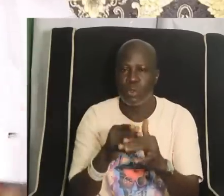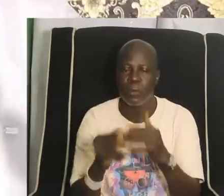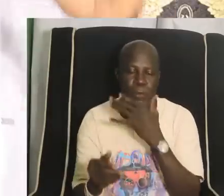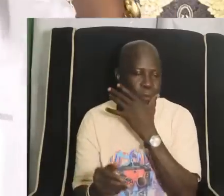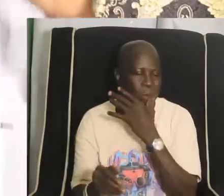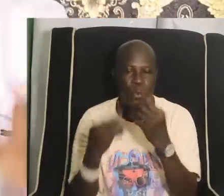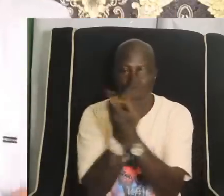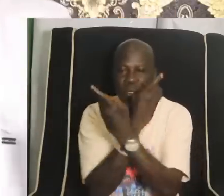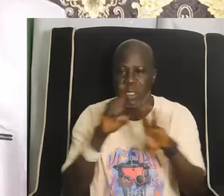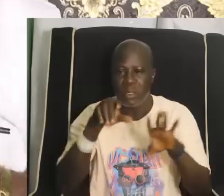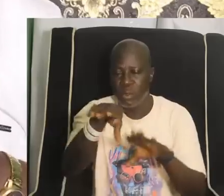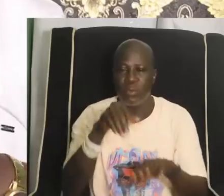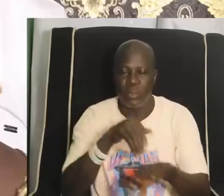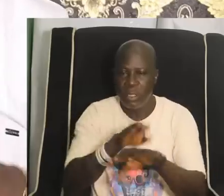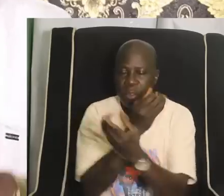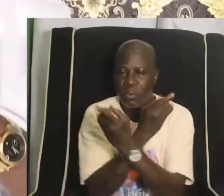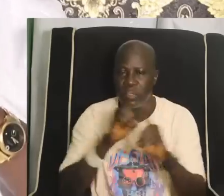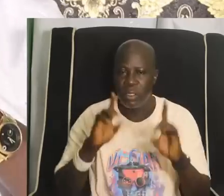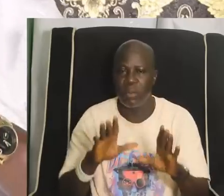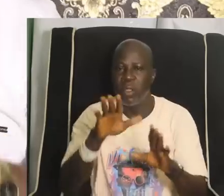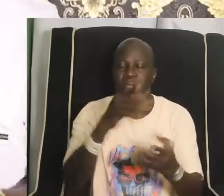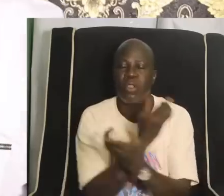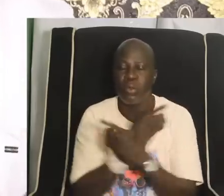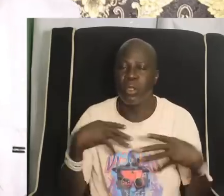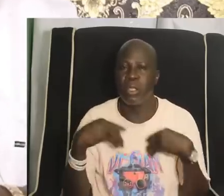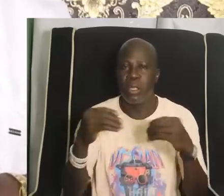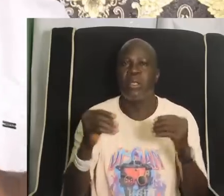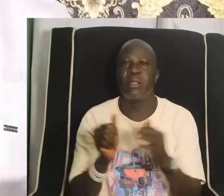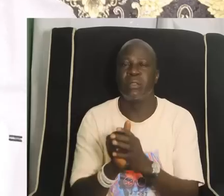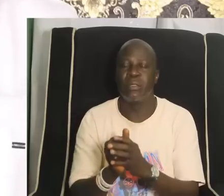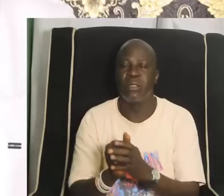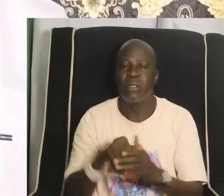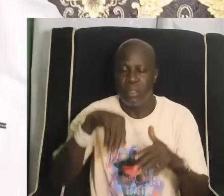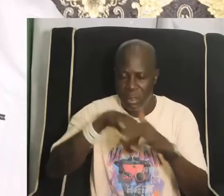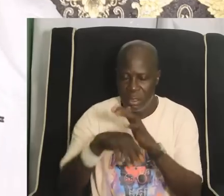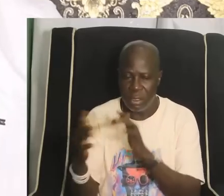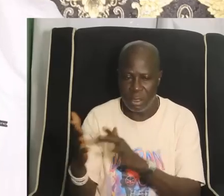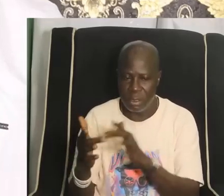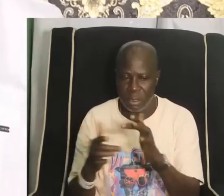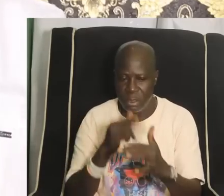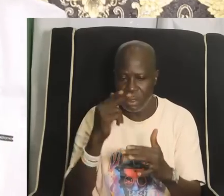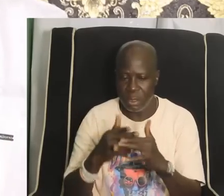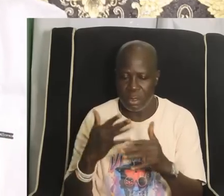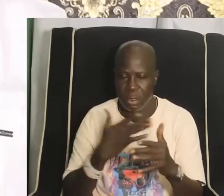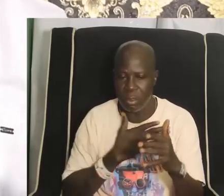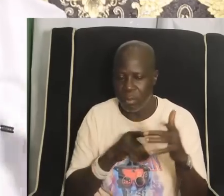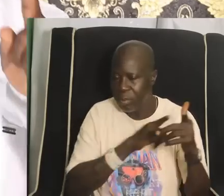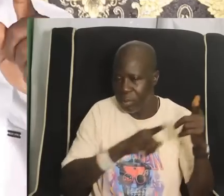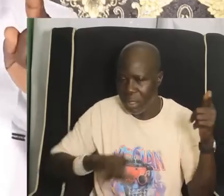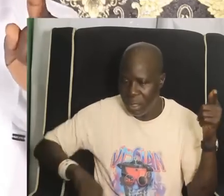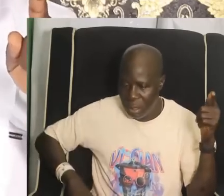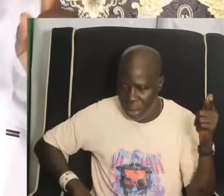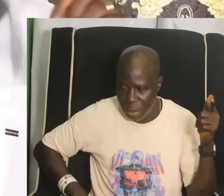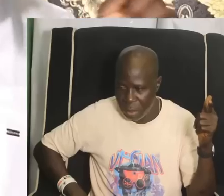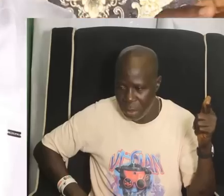it to you. Atu osile. Amen. Deliver. Wadu minera. Amen. Yes. Jesu Oluwa wa. Amen. Jesus name